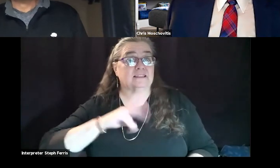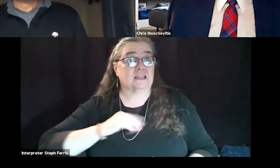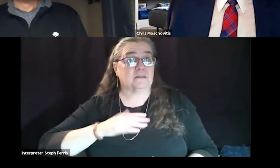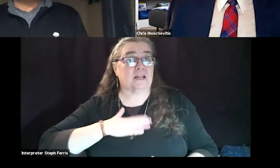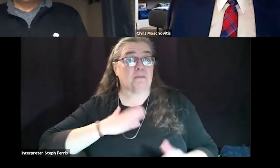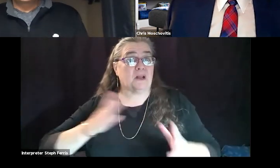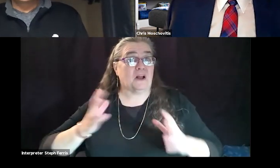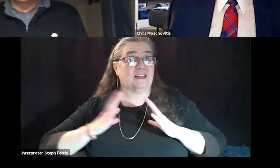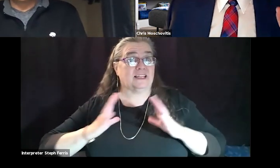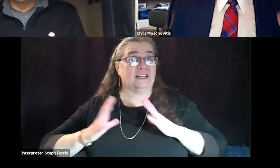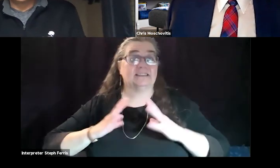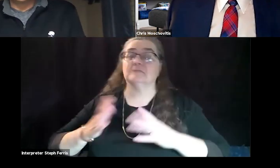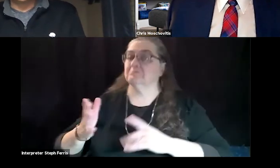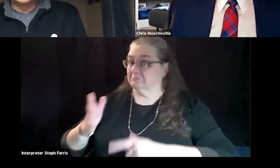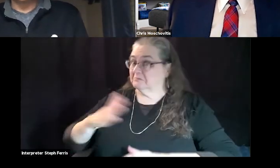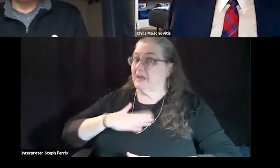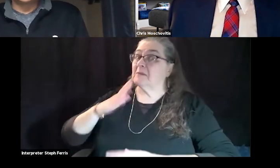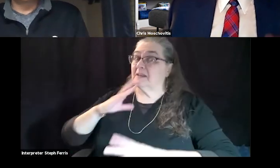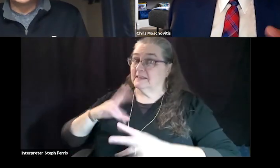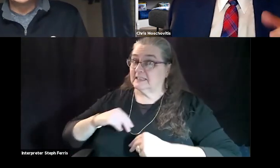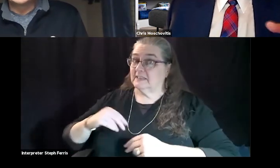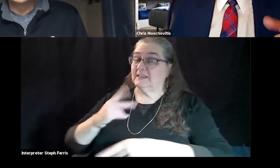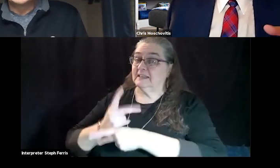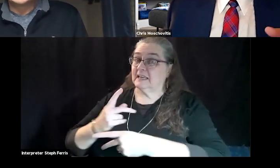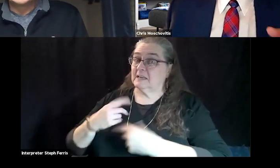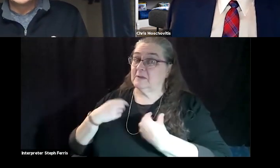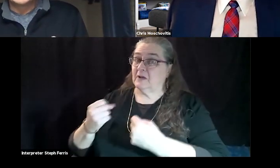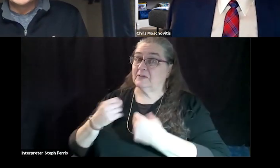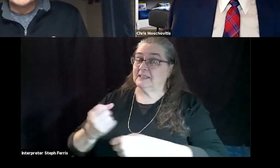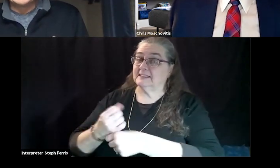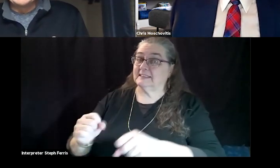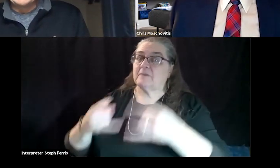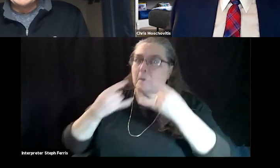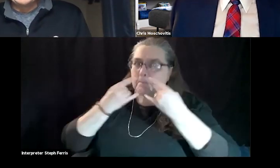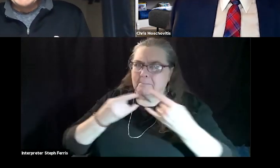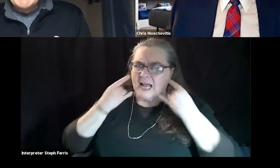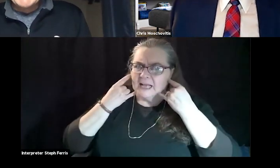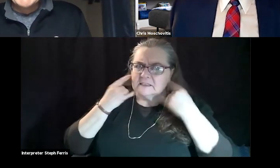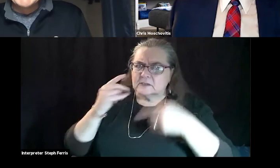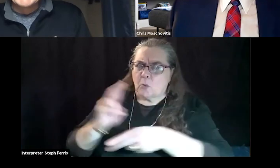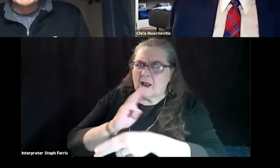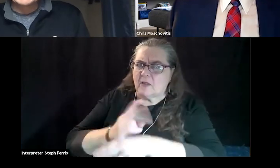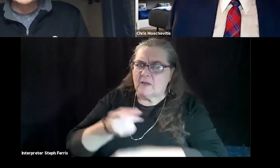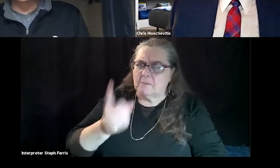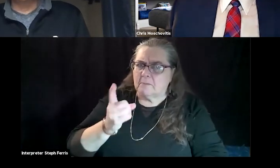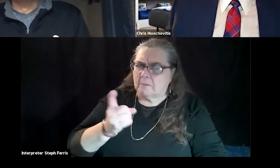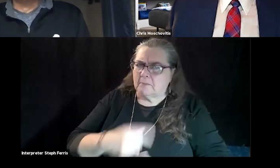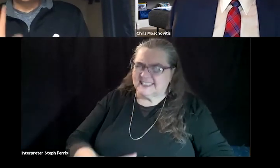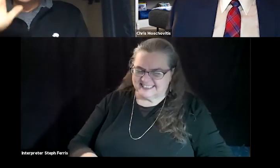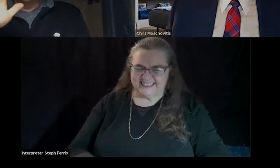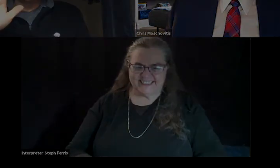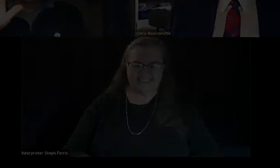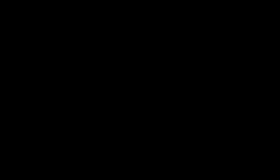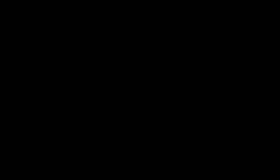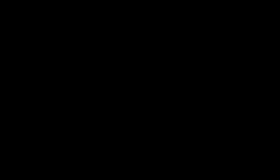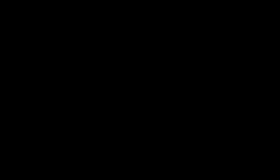Happy Thanksgiving. Stay healthy. Stay safe. Keep your masks on. Thank you, Chris. Good night.